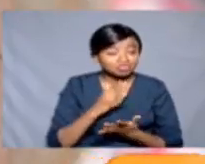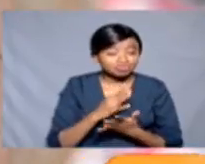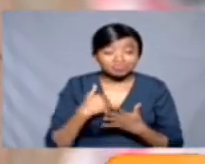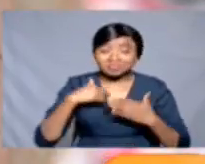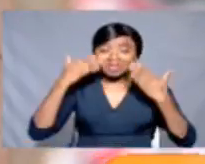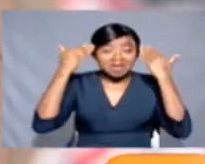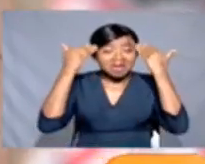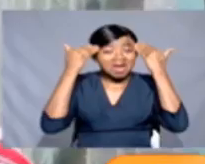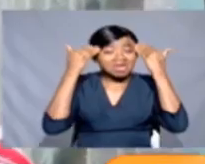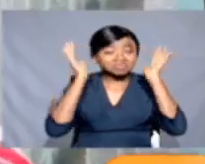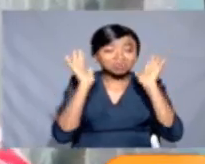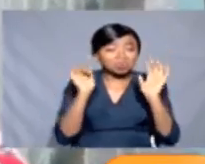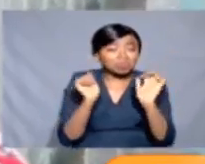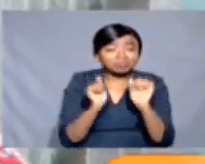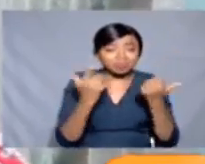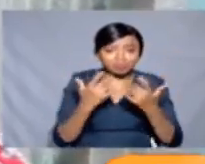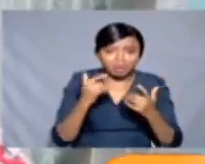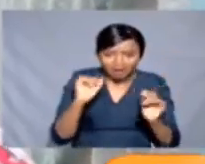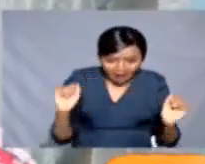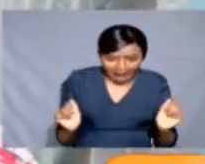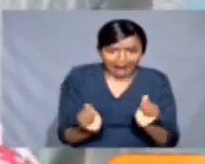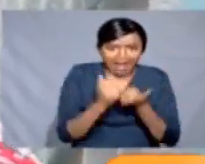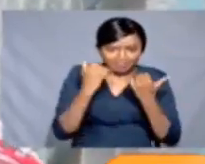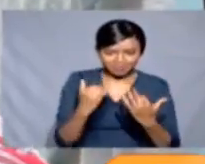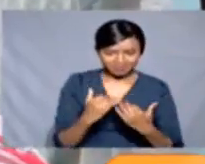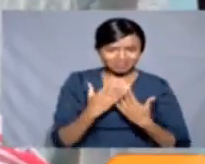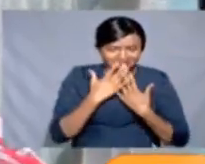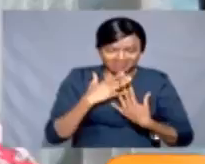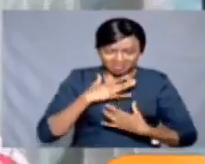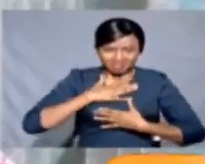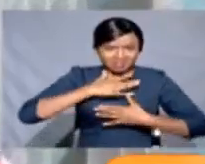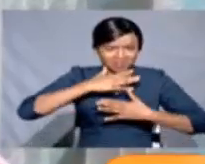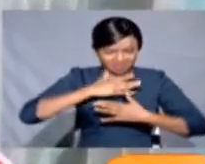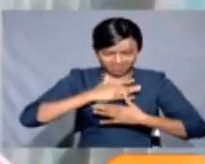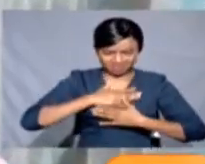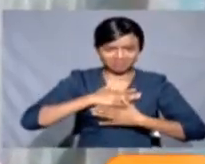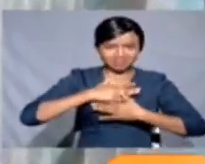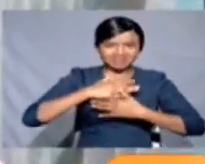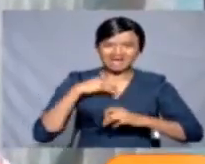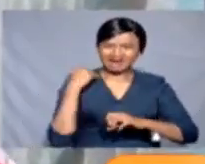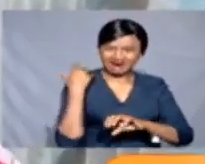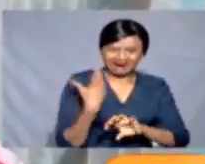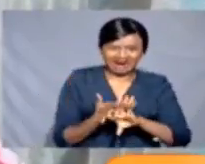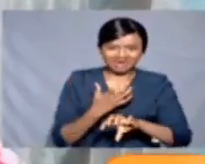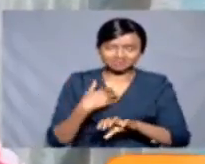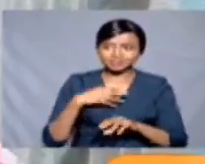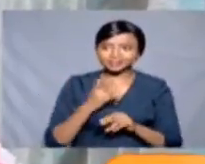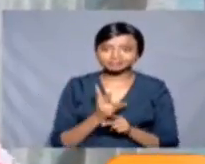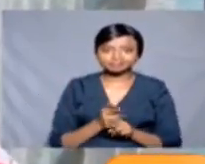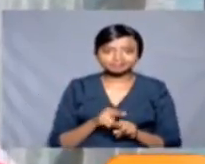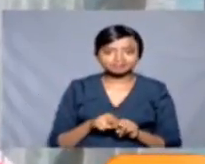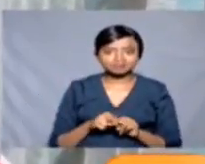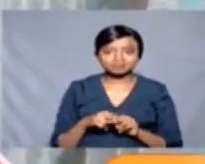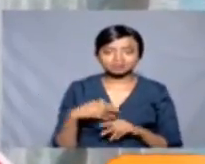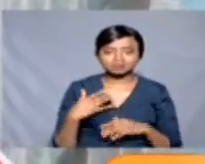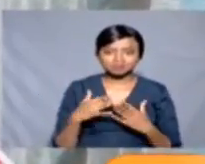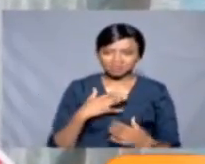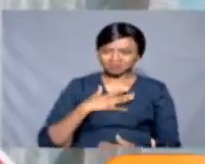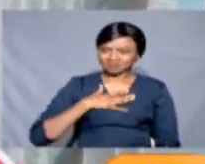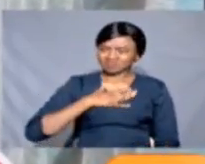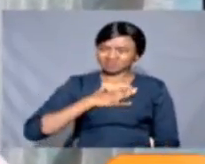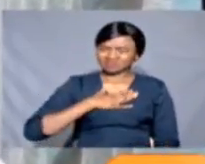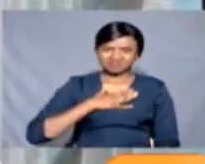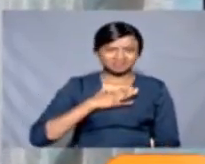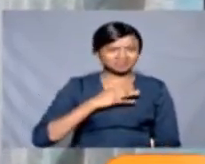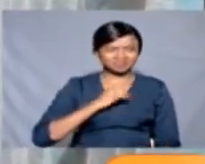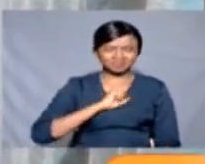ni nini, ni kitu tu ilikuja mara moja tu. Kwa vile nilikuwa nimekaa tu kwa kiti. Nilisikia kama